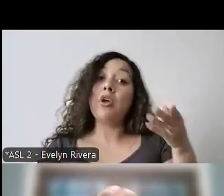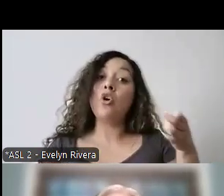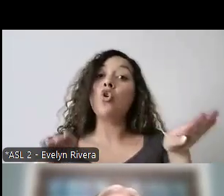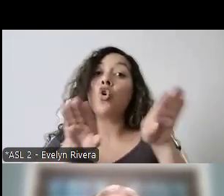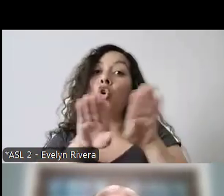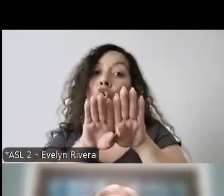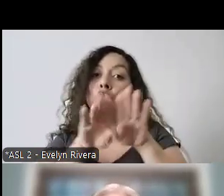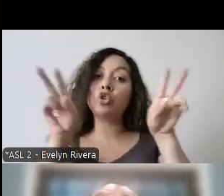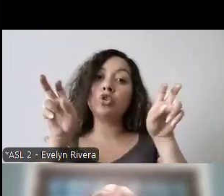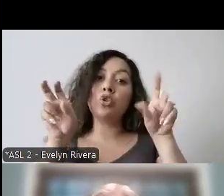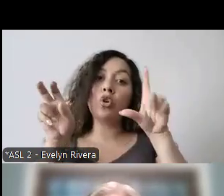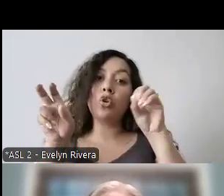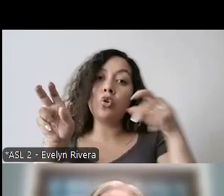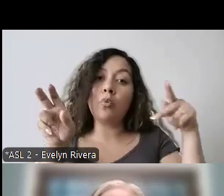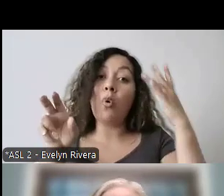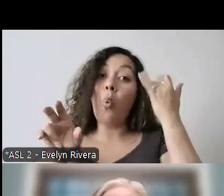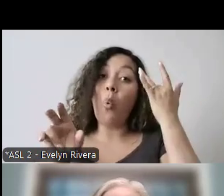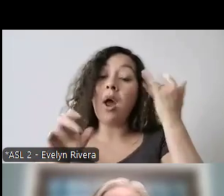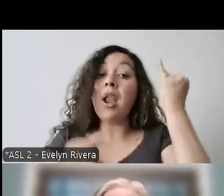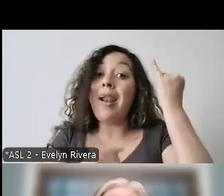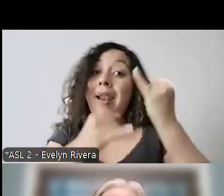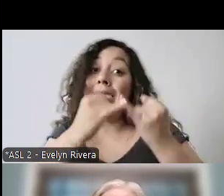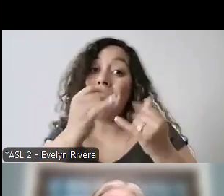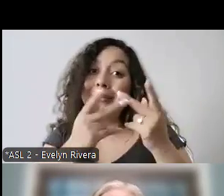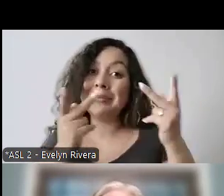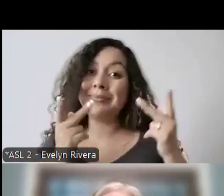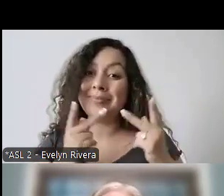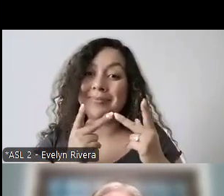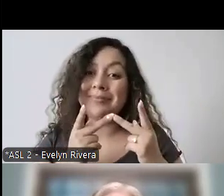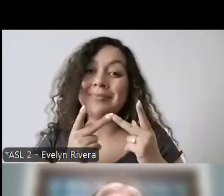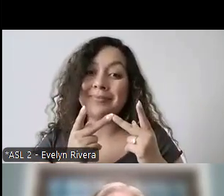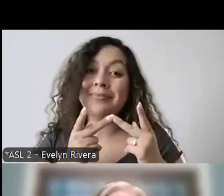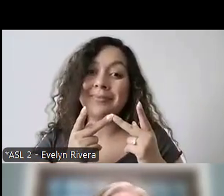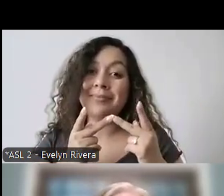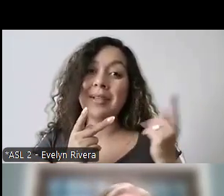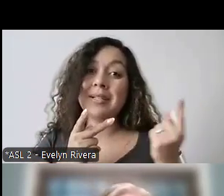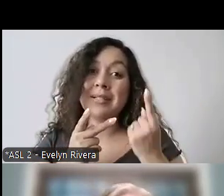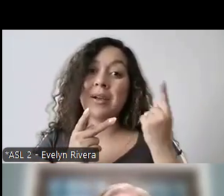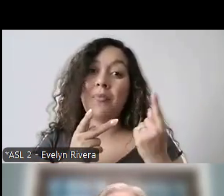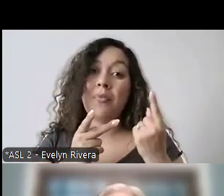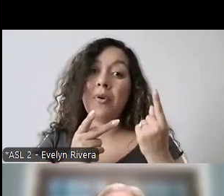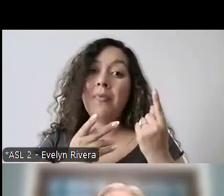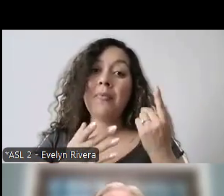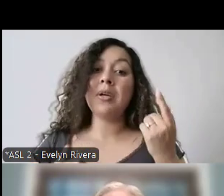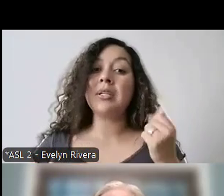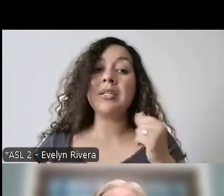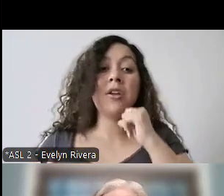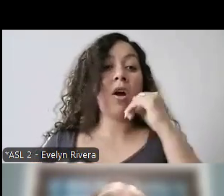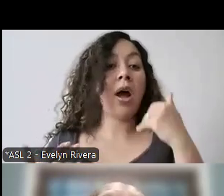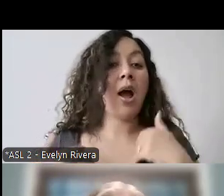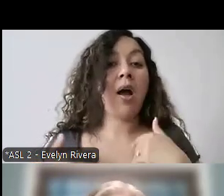loop because the last place where someone who may not have a particular